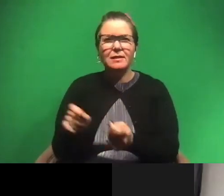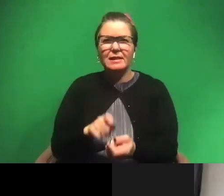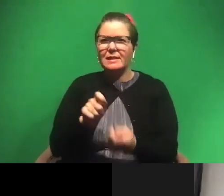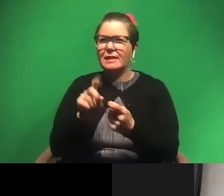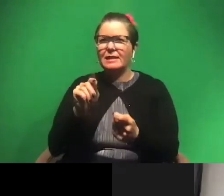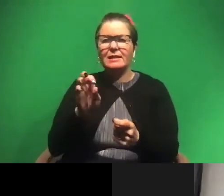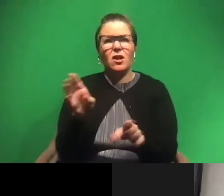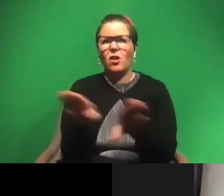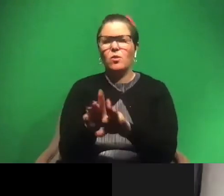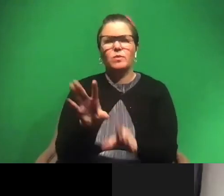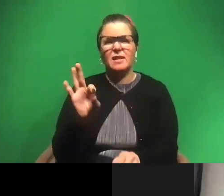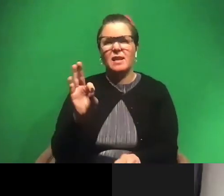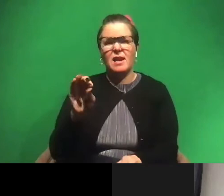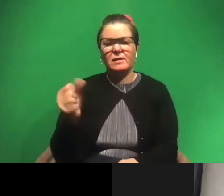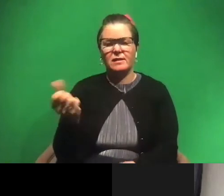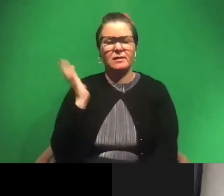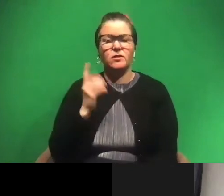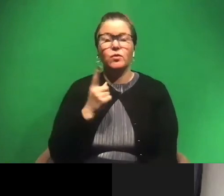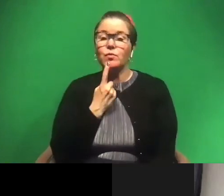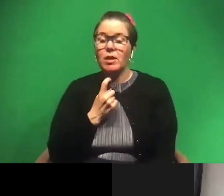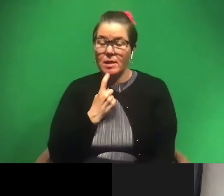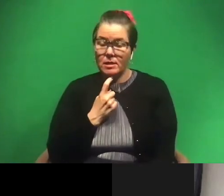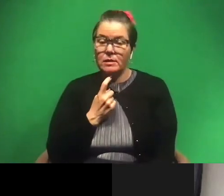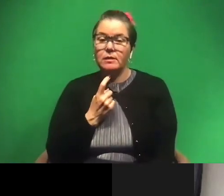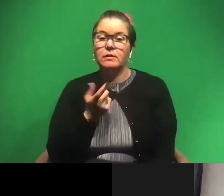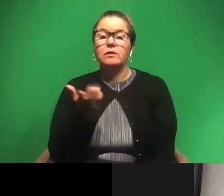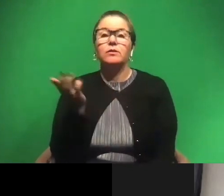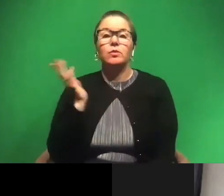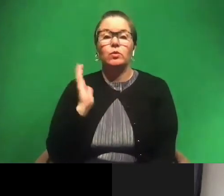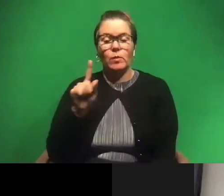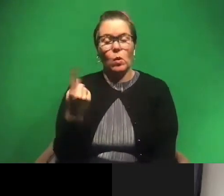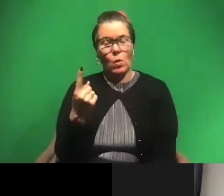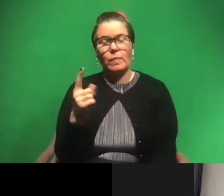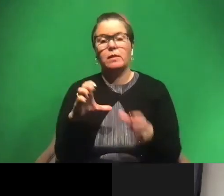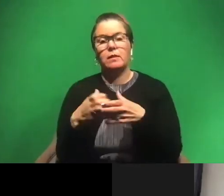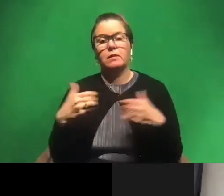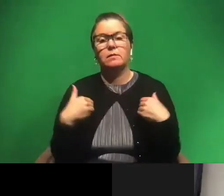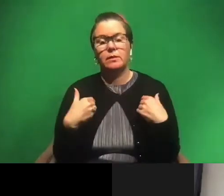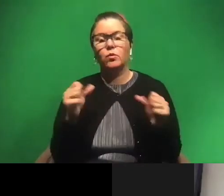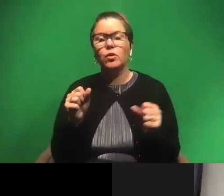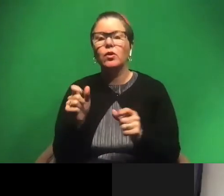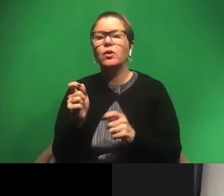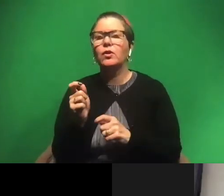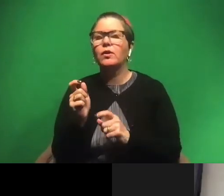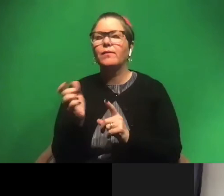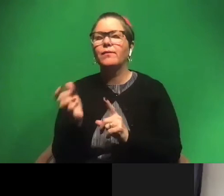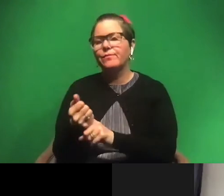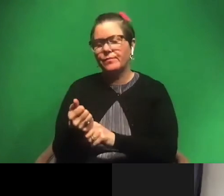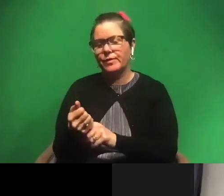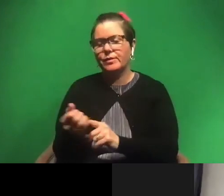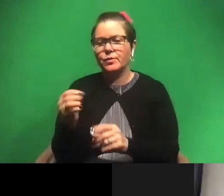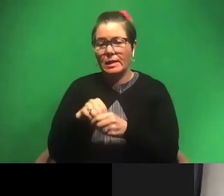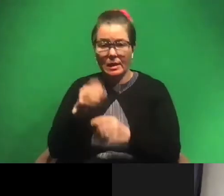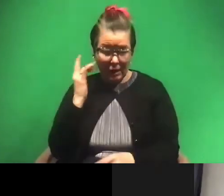90s. Okay. Cool. Red abalone used to be the only species that you could fish for in California.